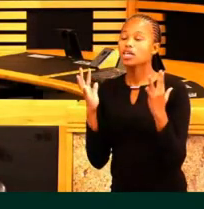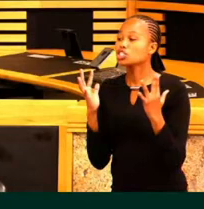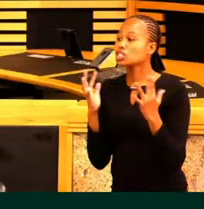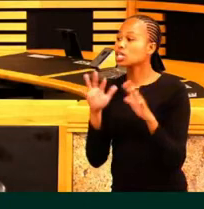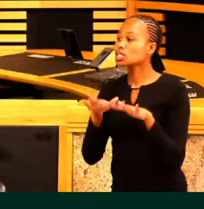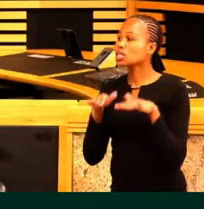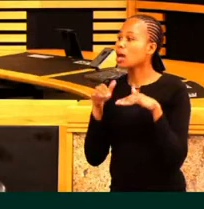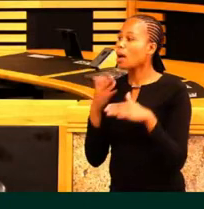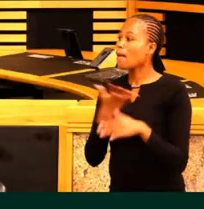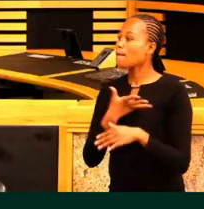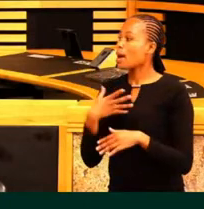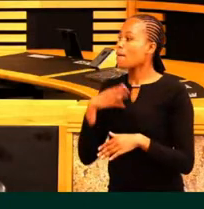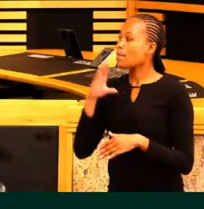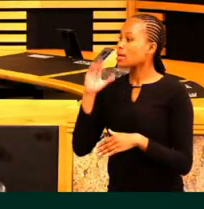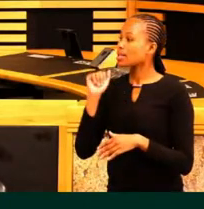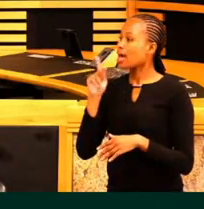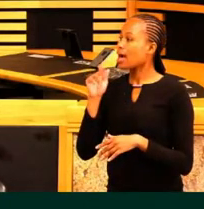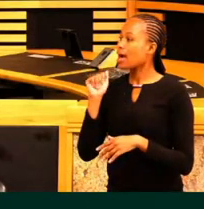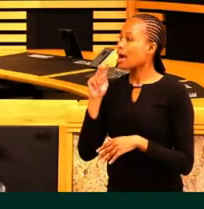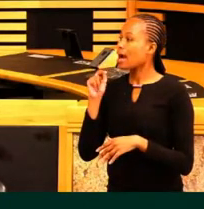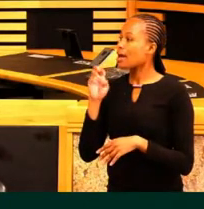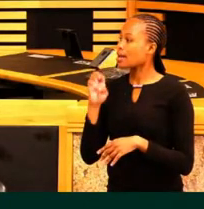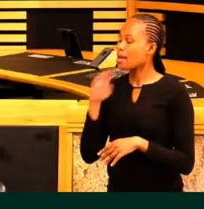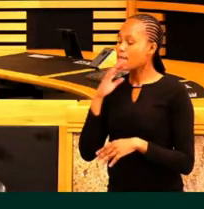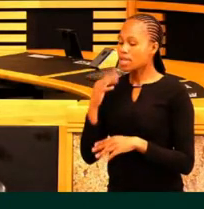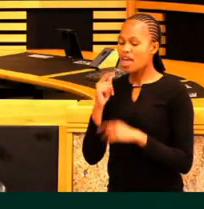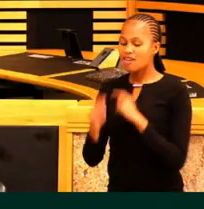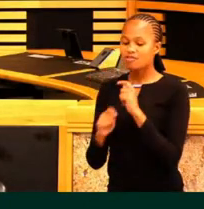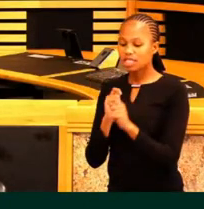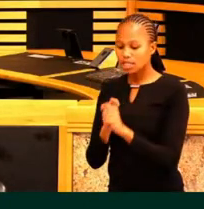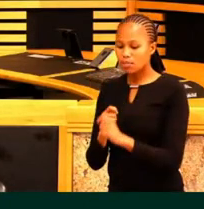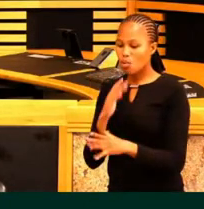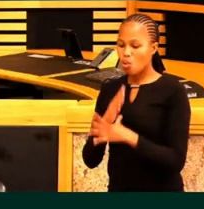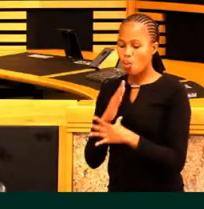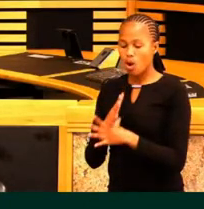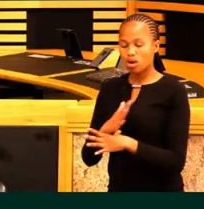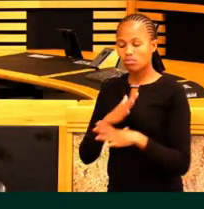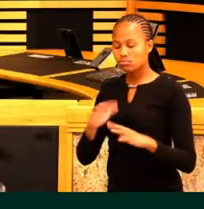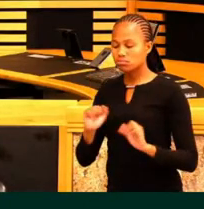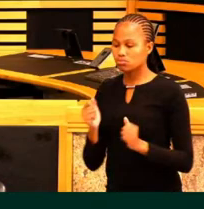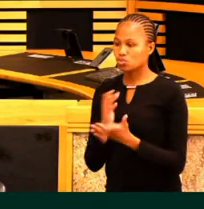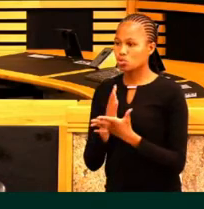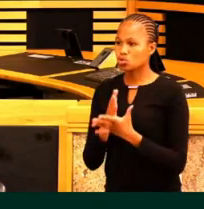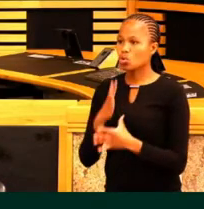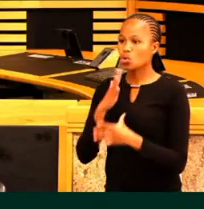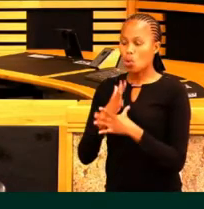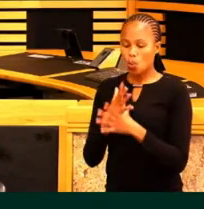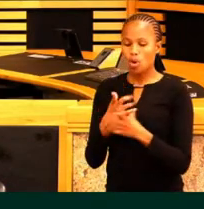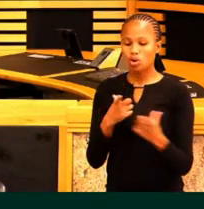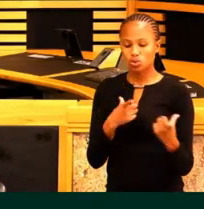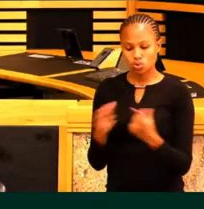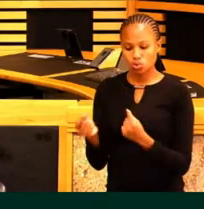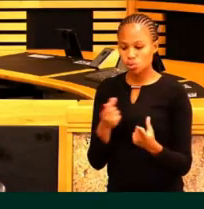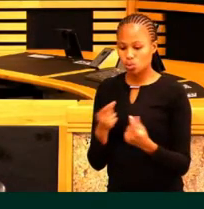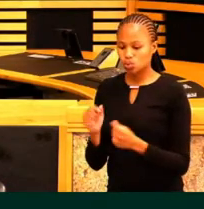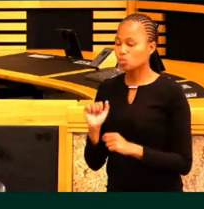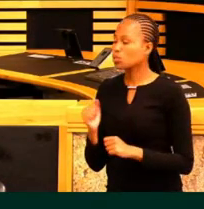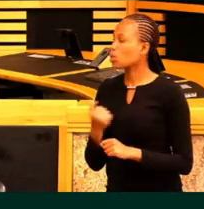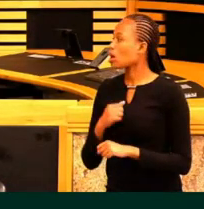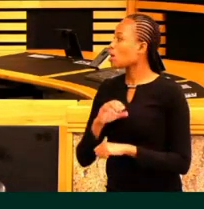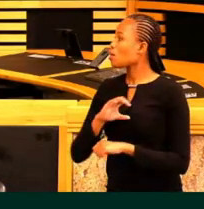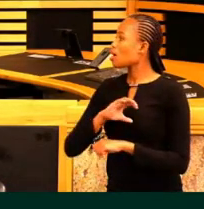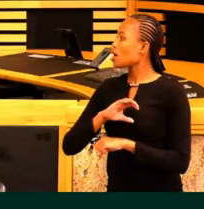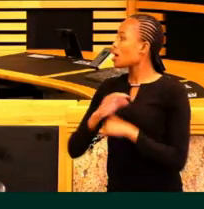indeed Unity to ensure that if the work is being done in our Parliament